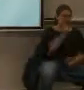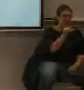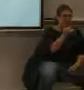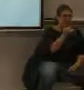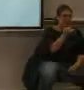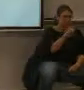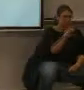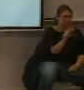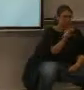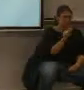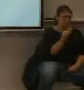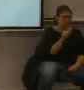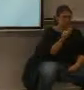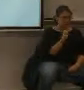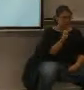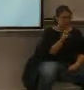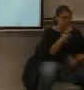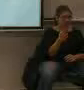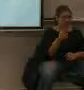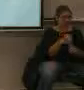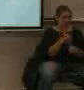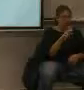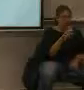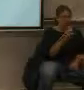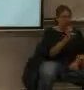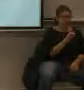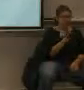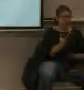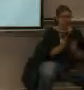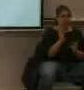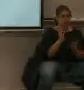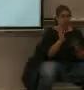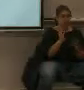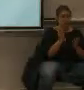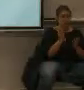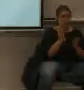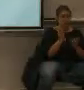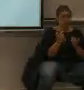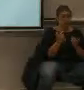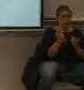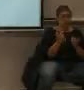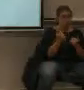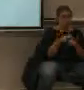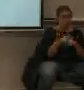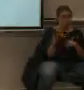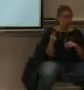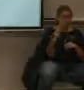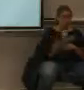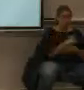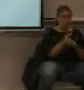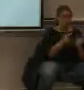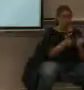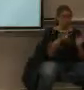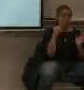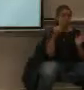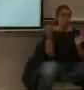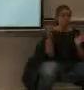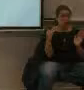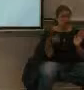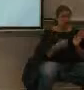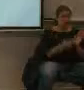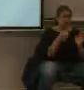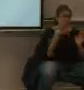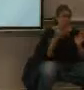latitude lakes, high in the Arctic, right? Which, I mean, people maybe come in on a plane there every once in a long while, and maybe